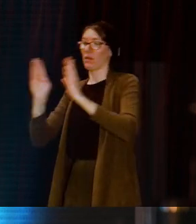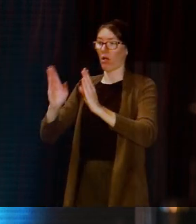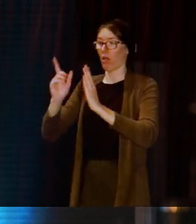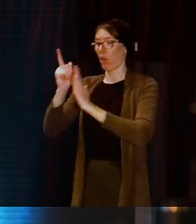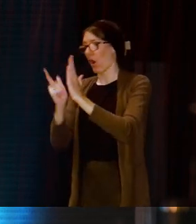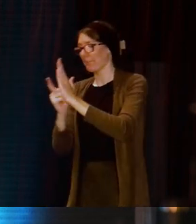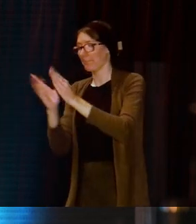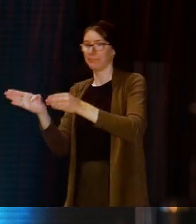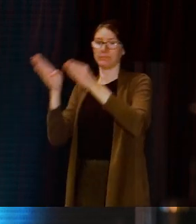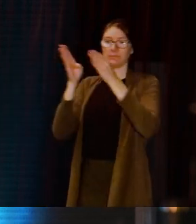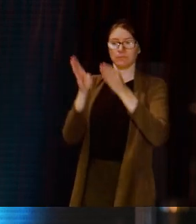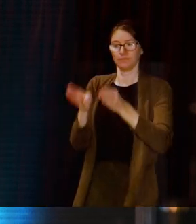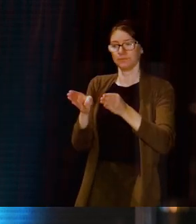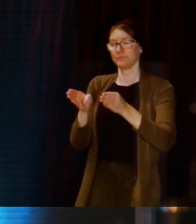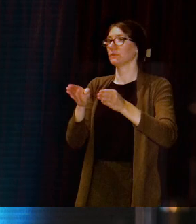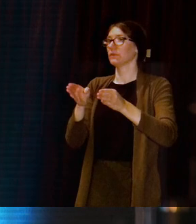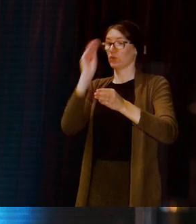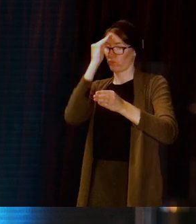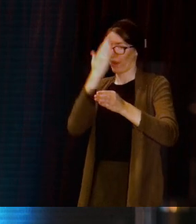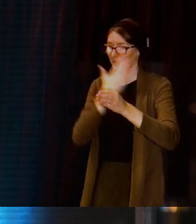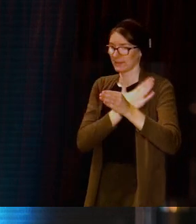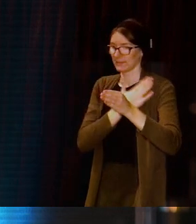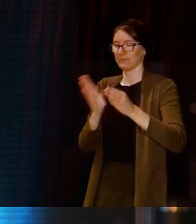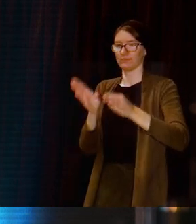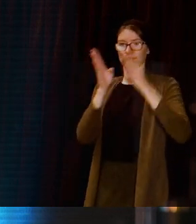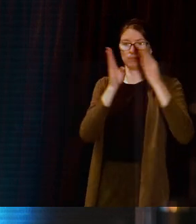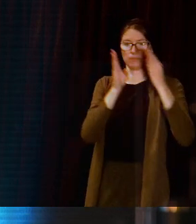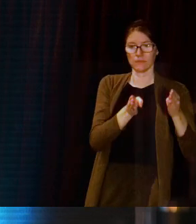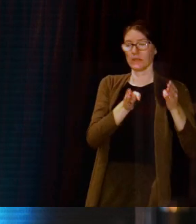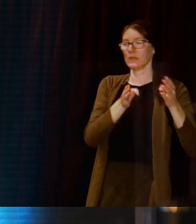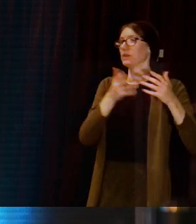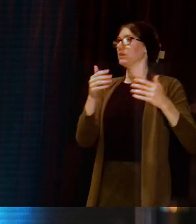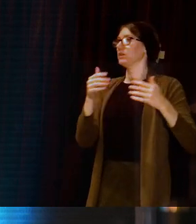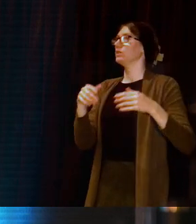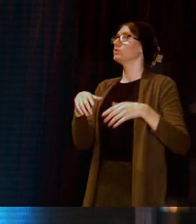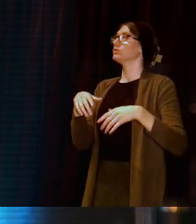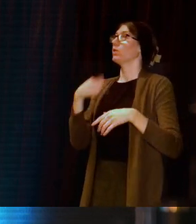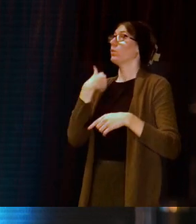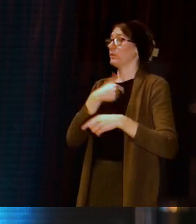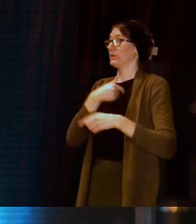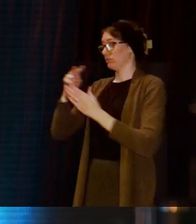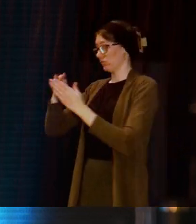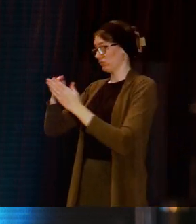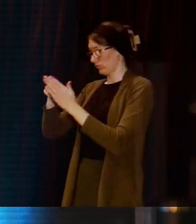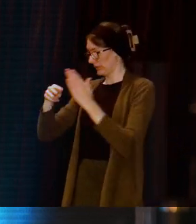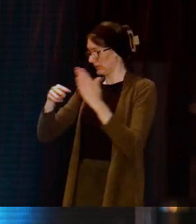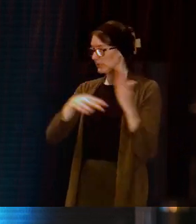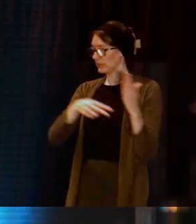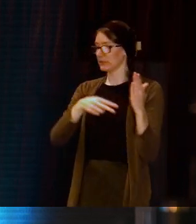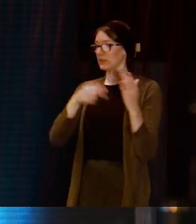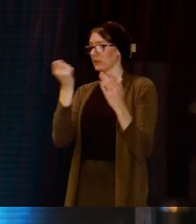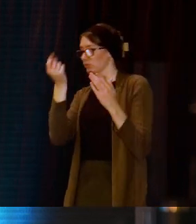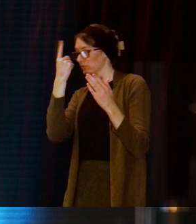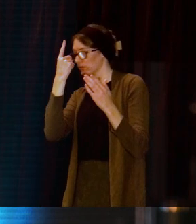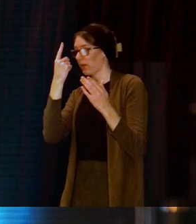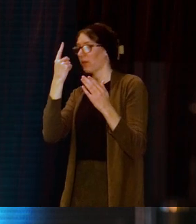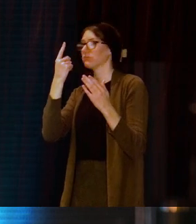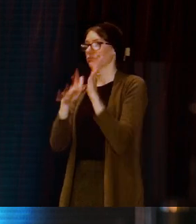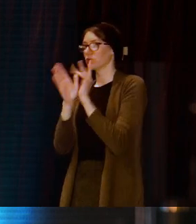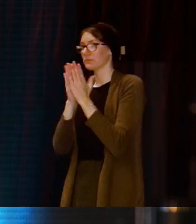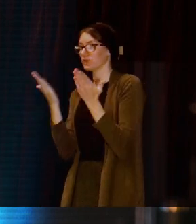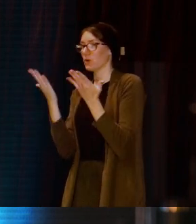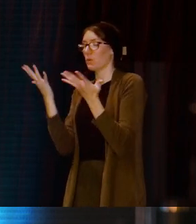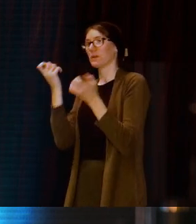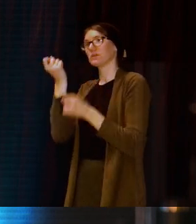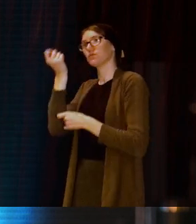There's a time when God is dealing with his people under grace. So as we read and we understand the scriptures, we want to understand what era we're dealing